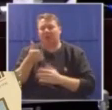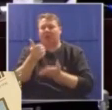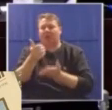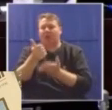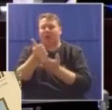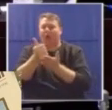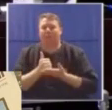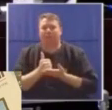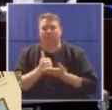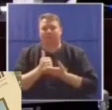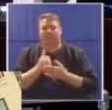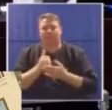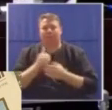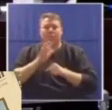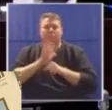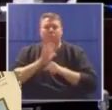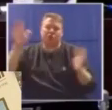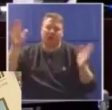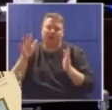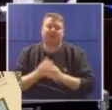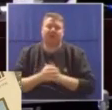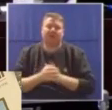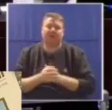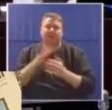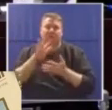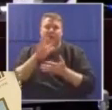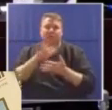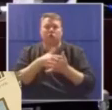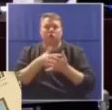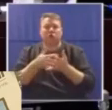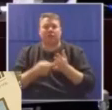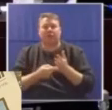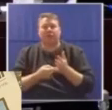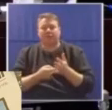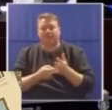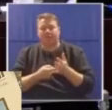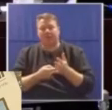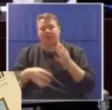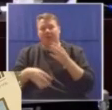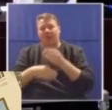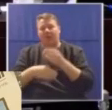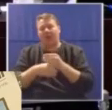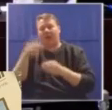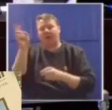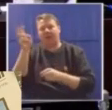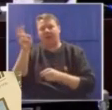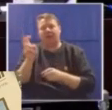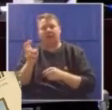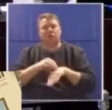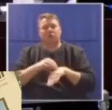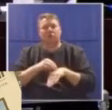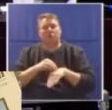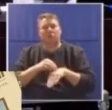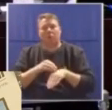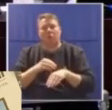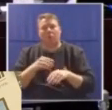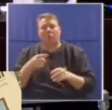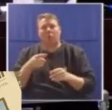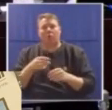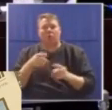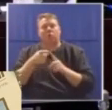pressure on the grid and add more energy sources to our